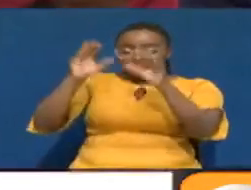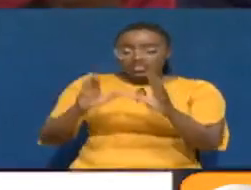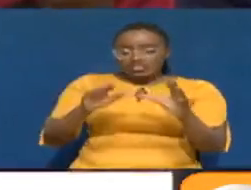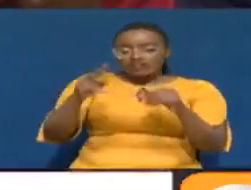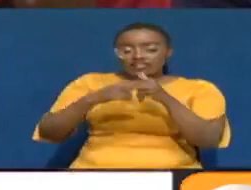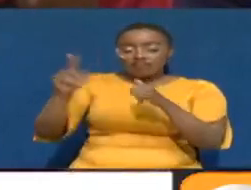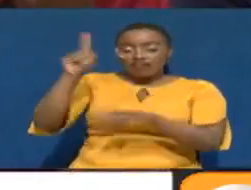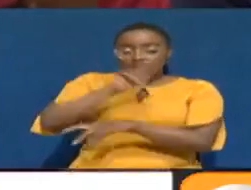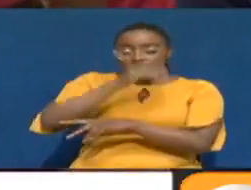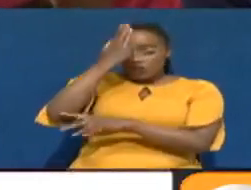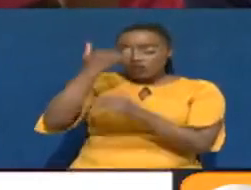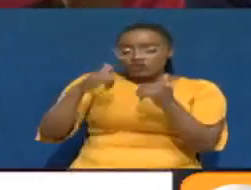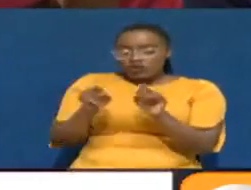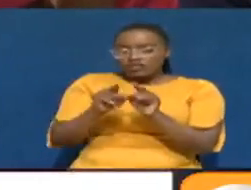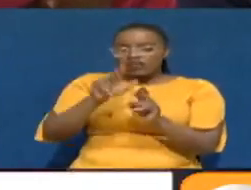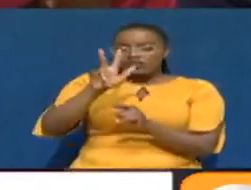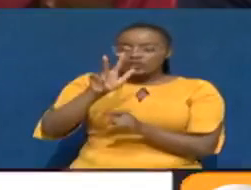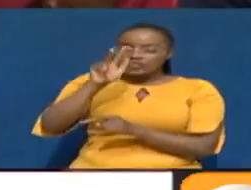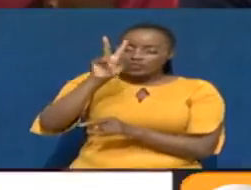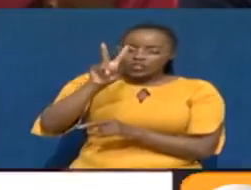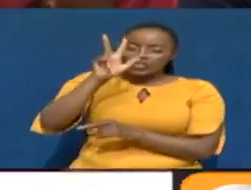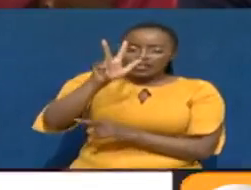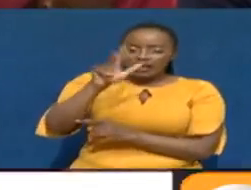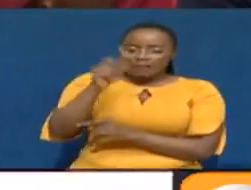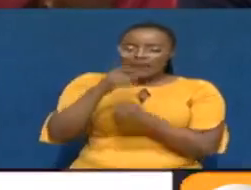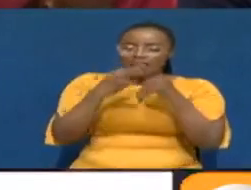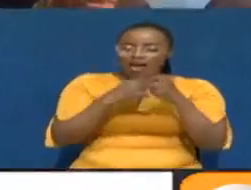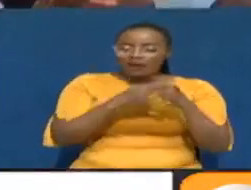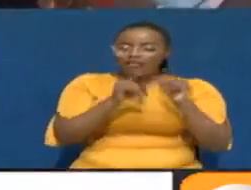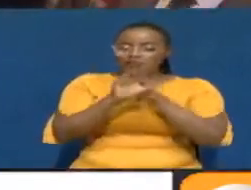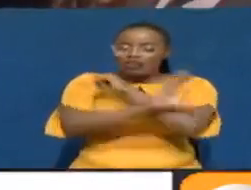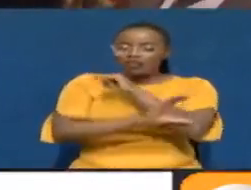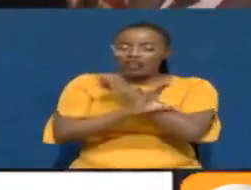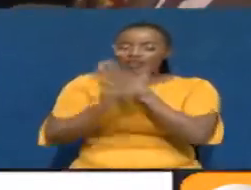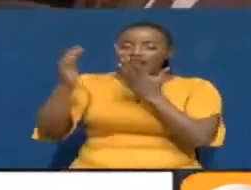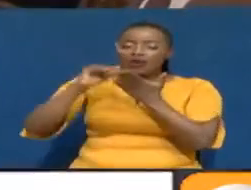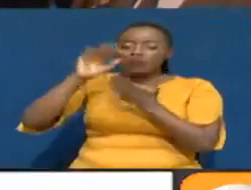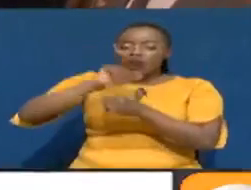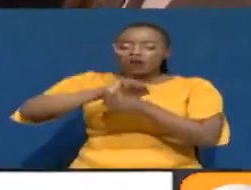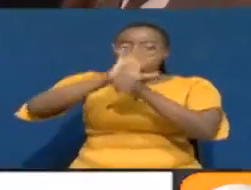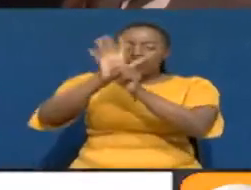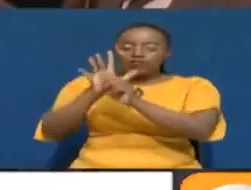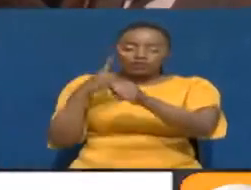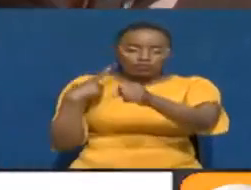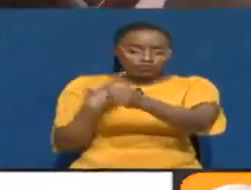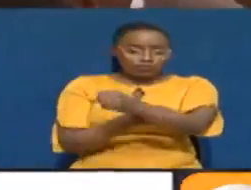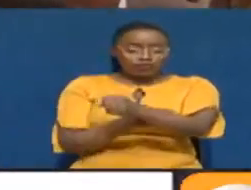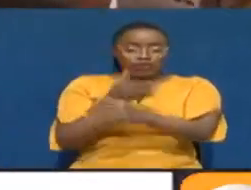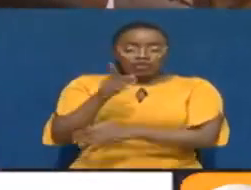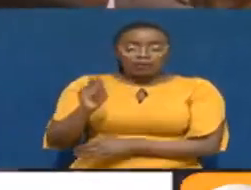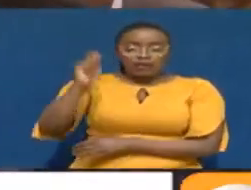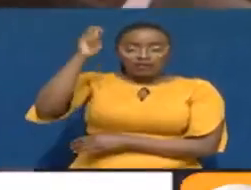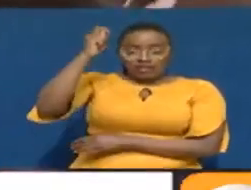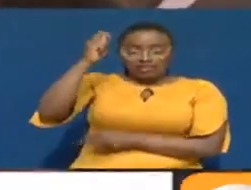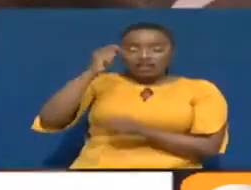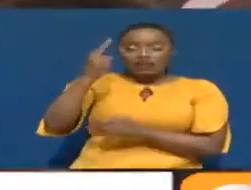in 7 days to beat the 23rd August deadline, even as the country expects more COVID-19 vaccine doses into the